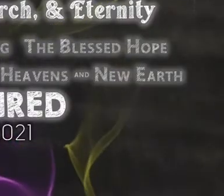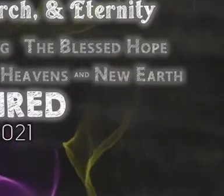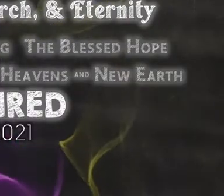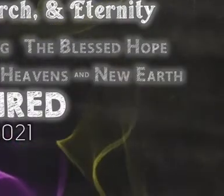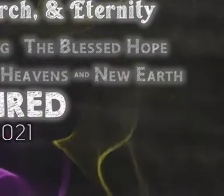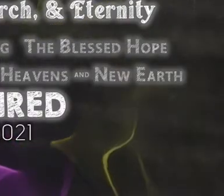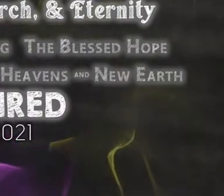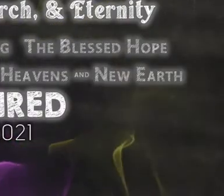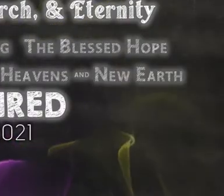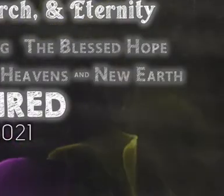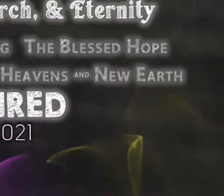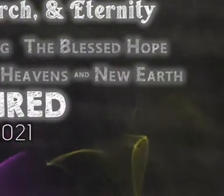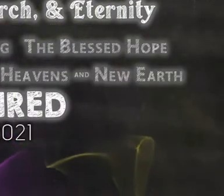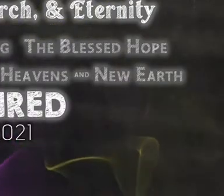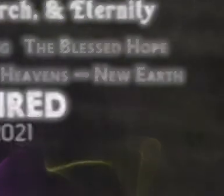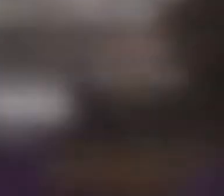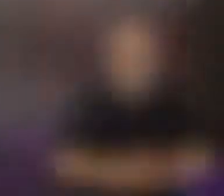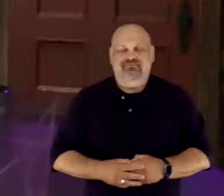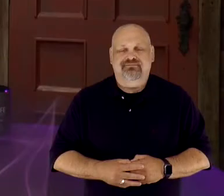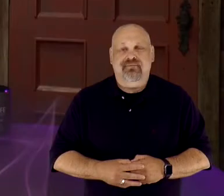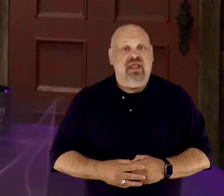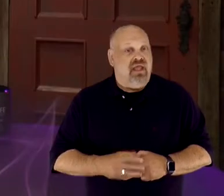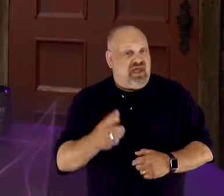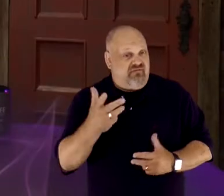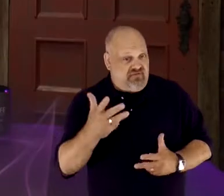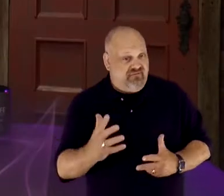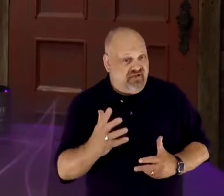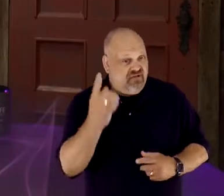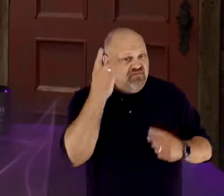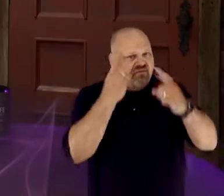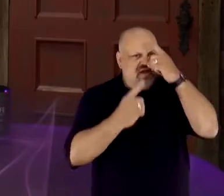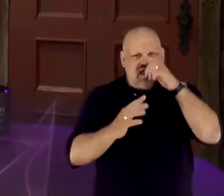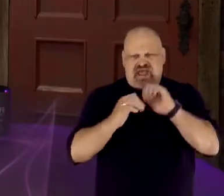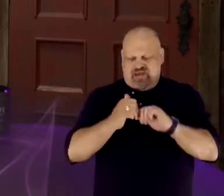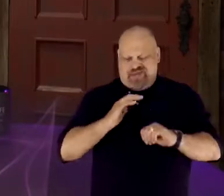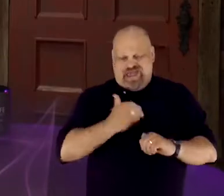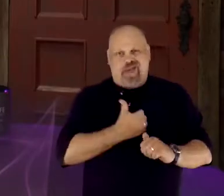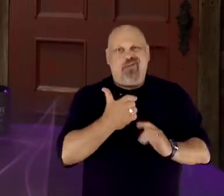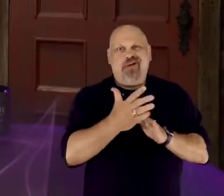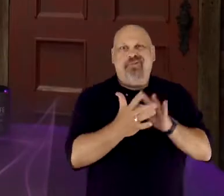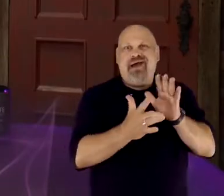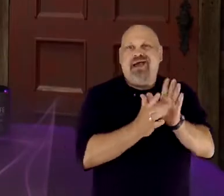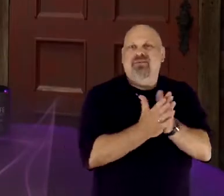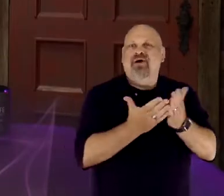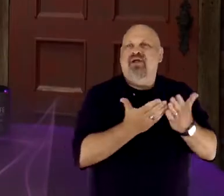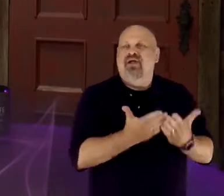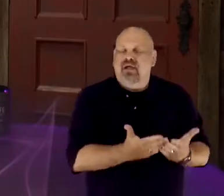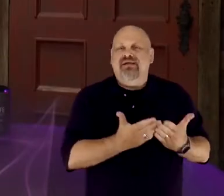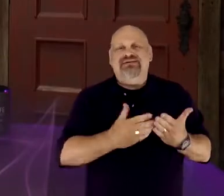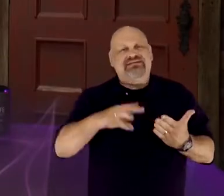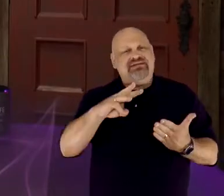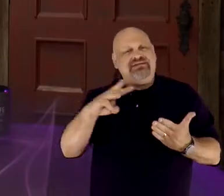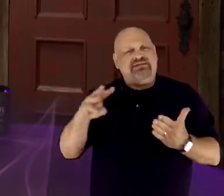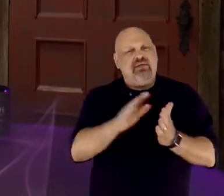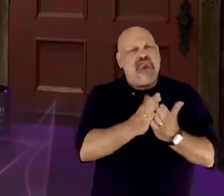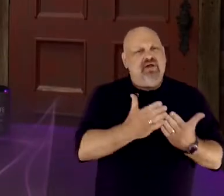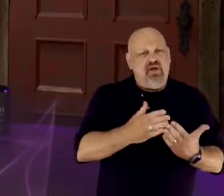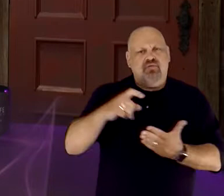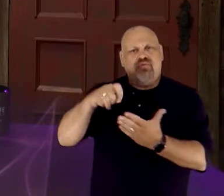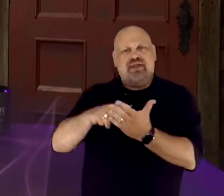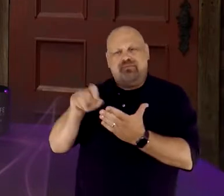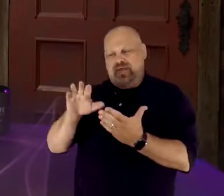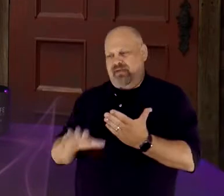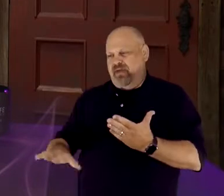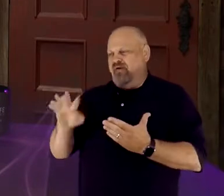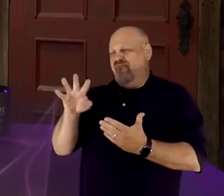I'm standing on. Have you ever wondered how our Bible, with 66 books and penned by